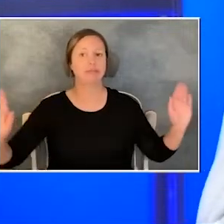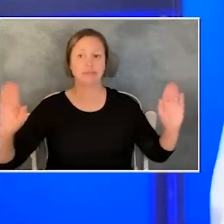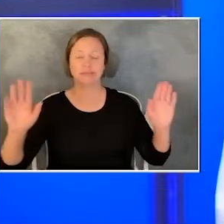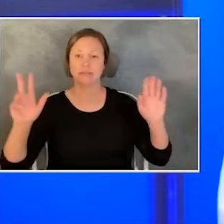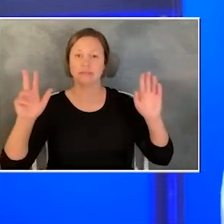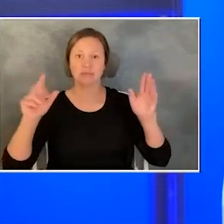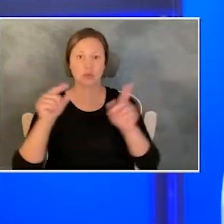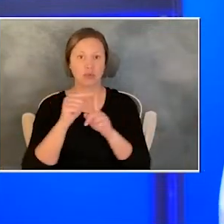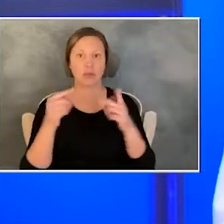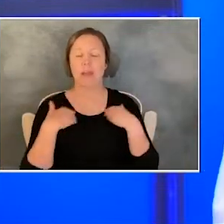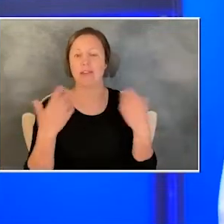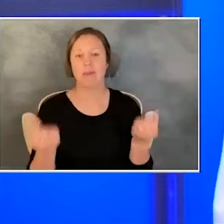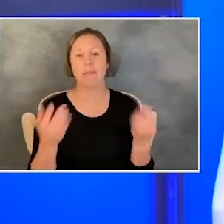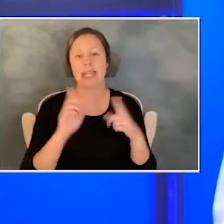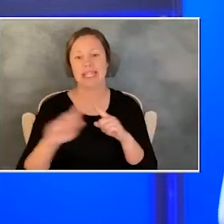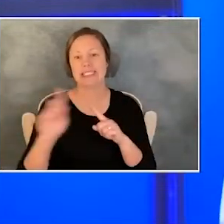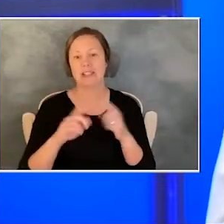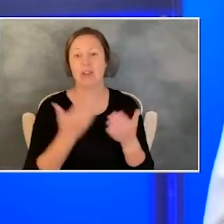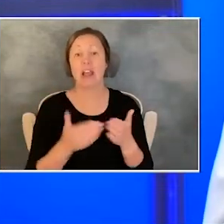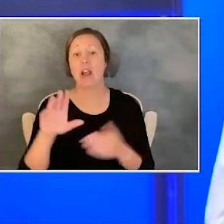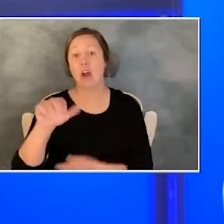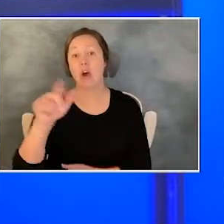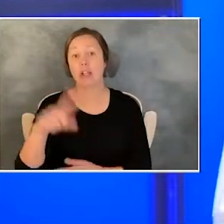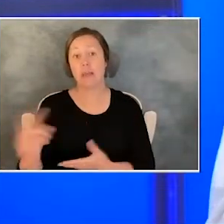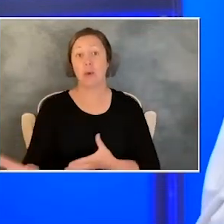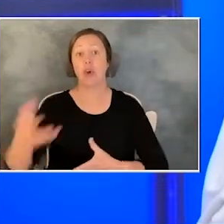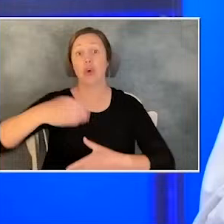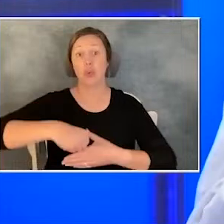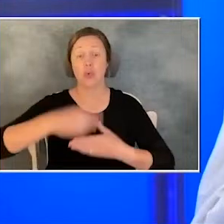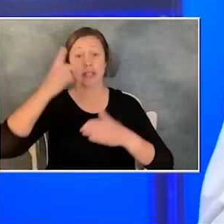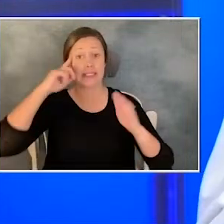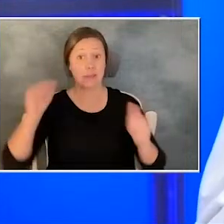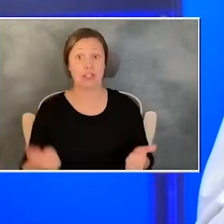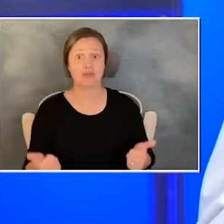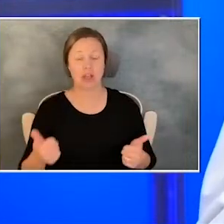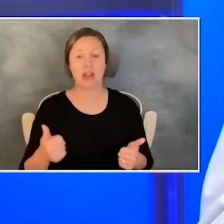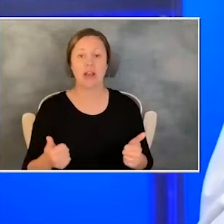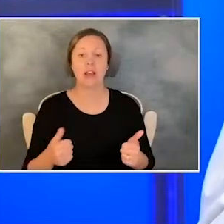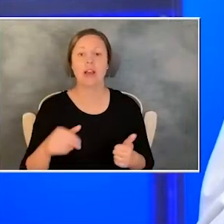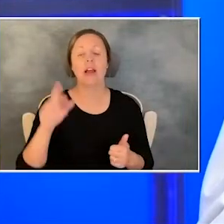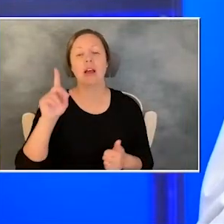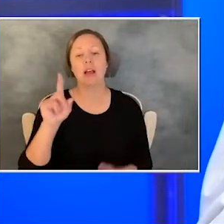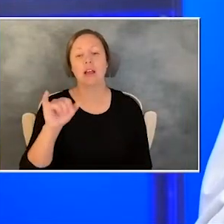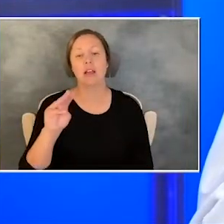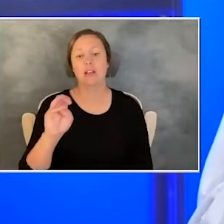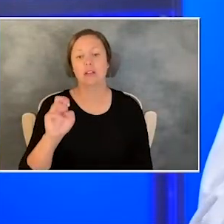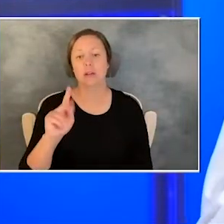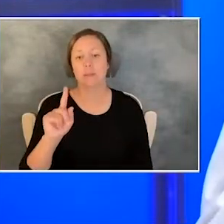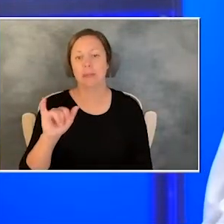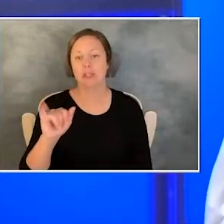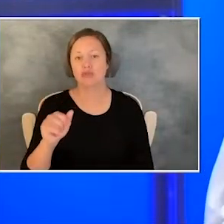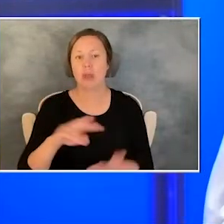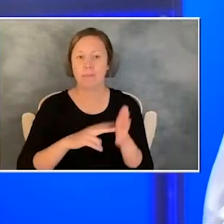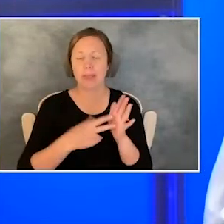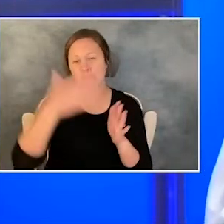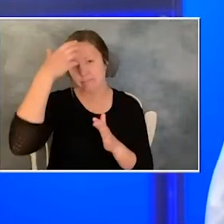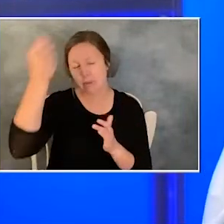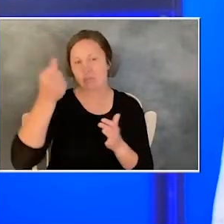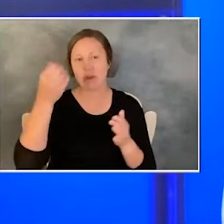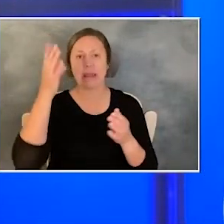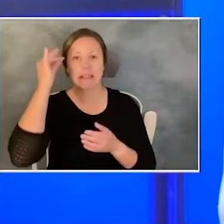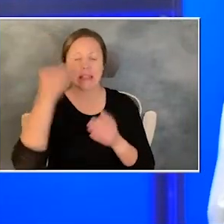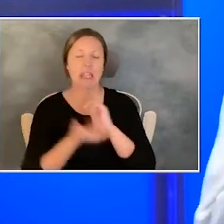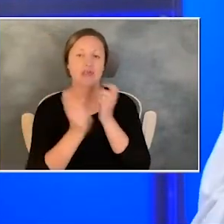things, including Alzheimer's disease. Alzheimer's is a cause of dementia. Dementia means memory and thinking changes that interfere with daily